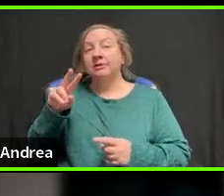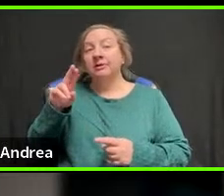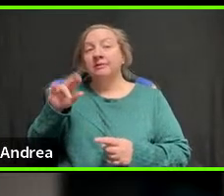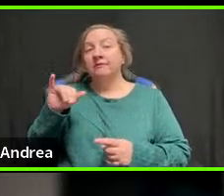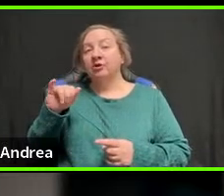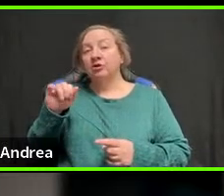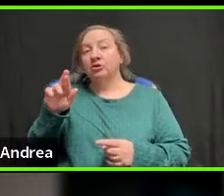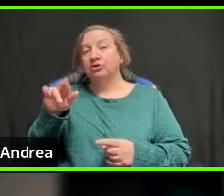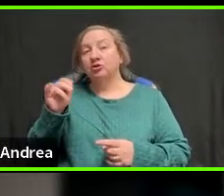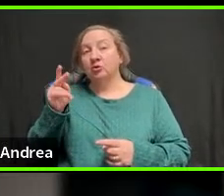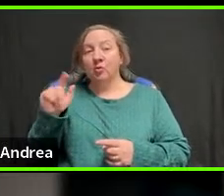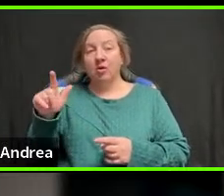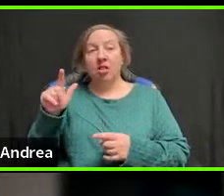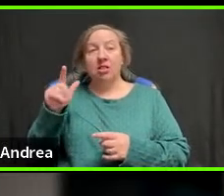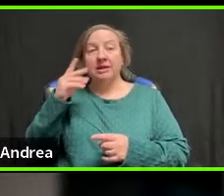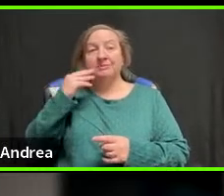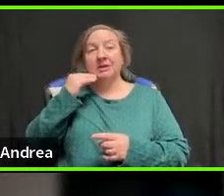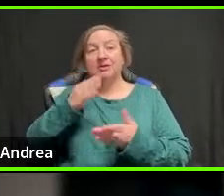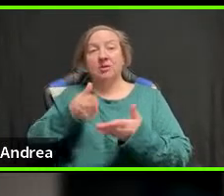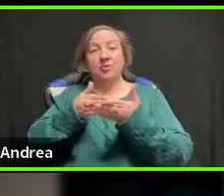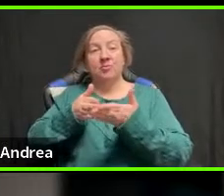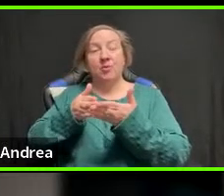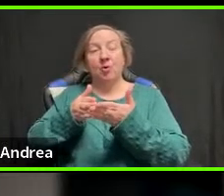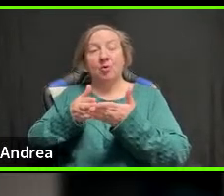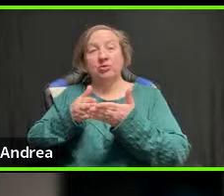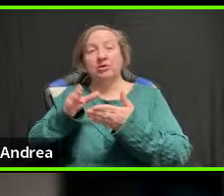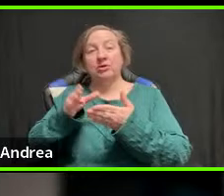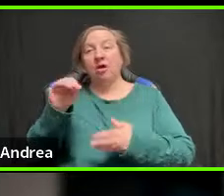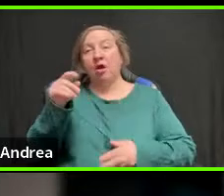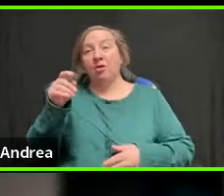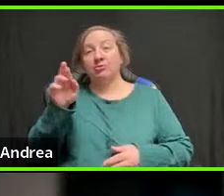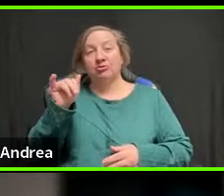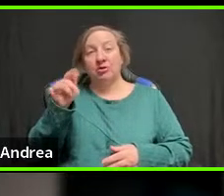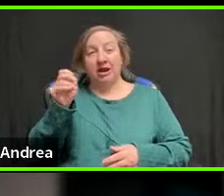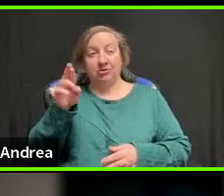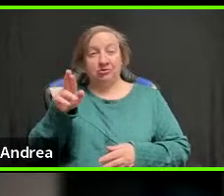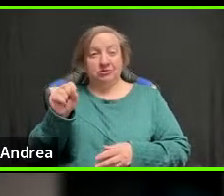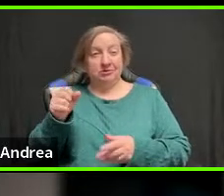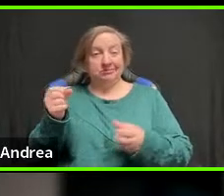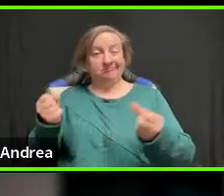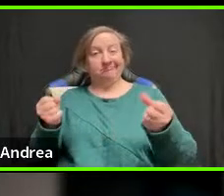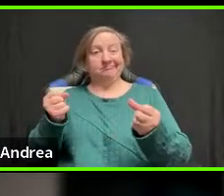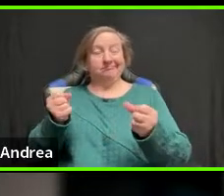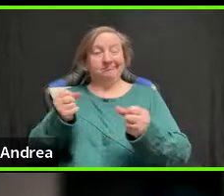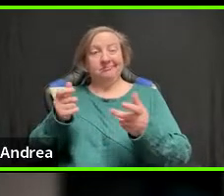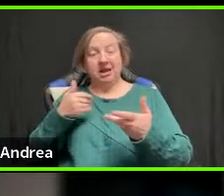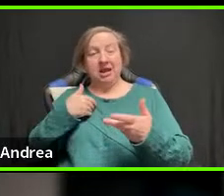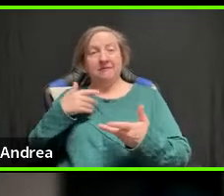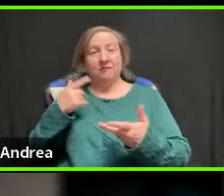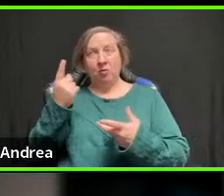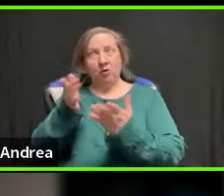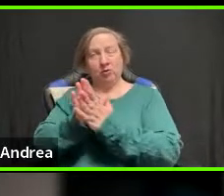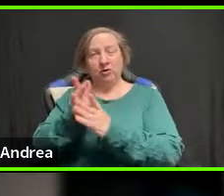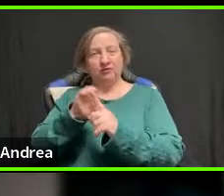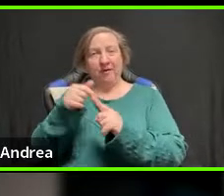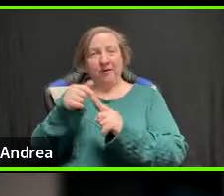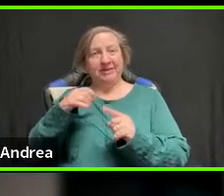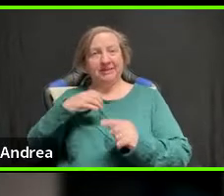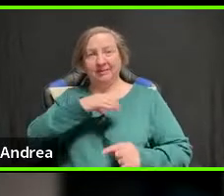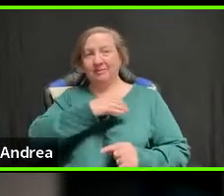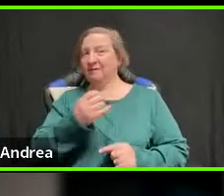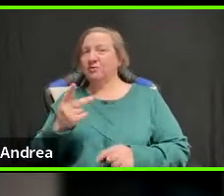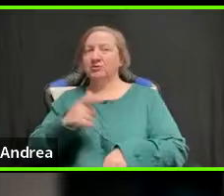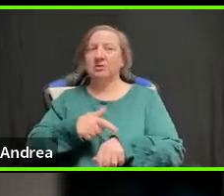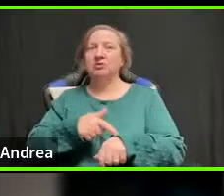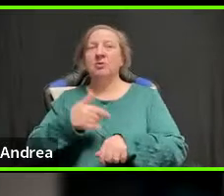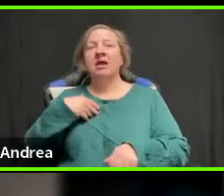virtual experience that the boat operators had, and it made me think of one of the requests that has come out of this committee a number of times, which is a kind